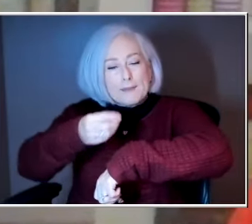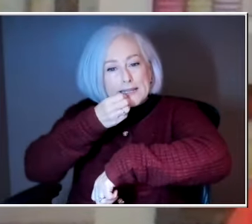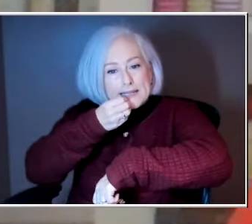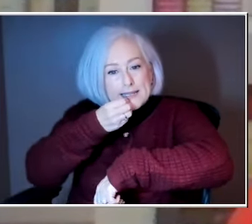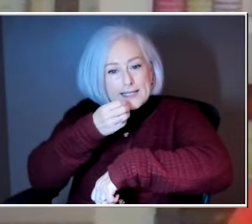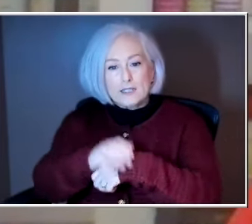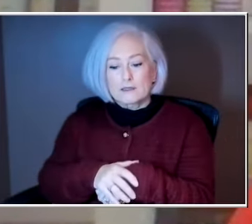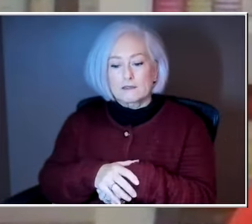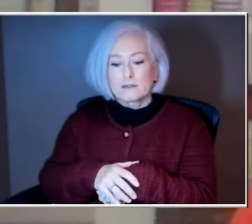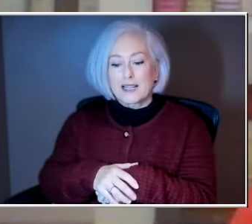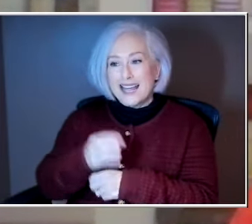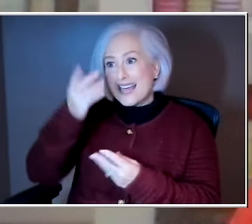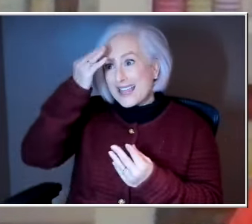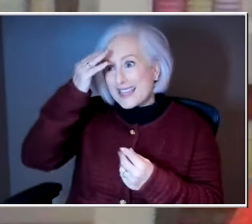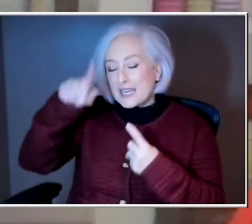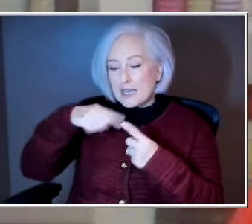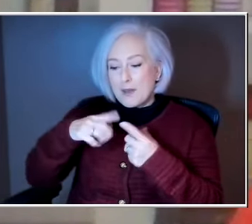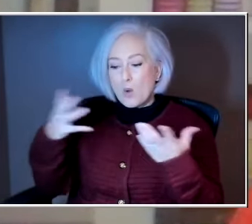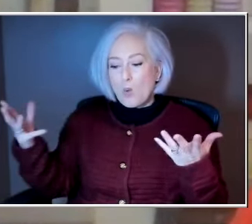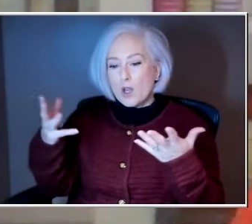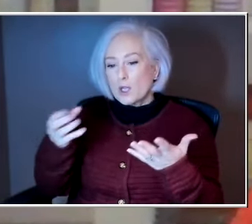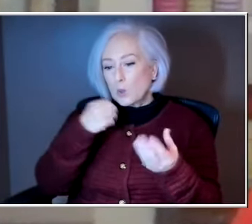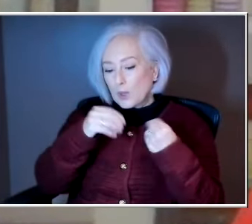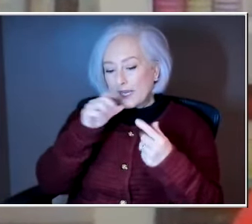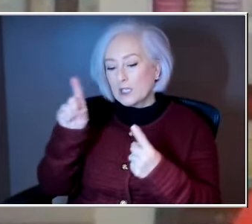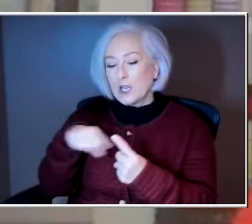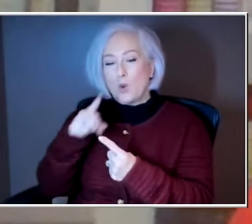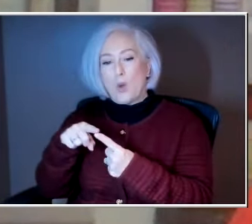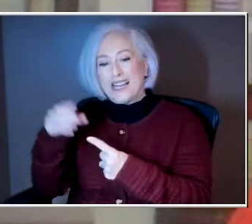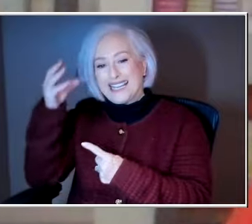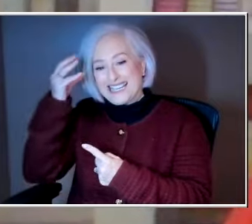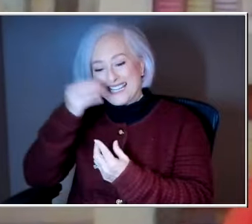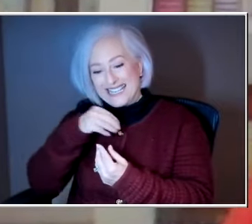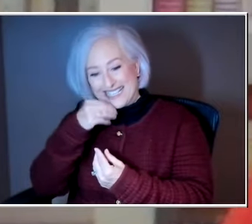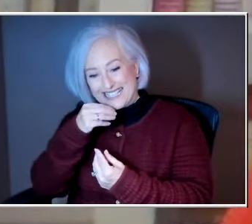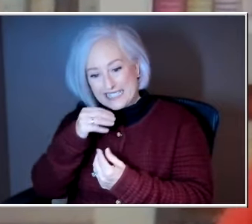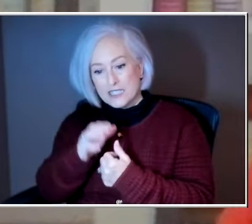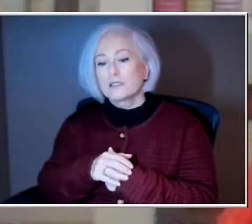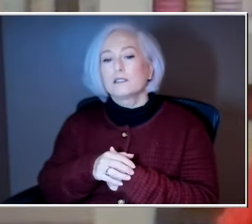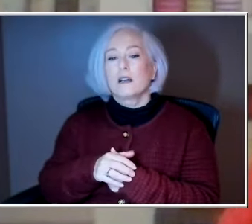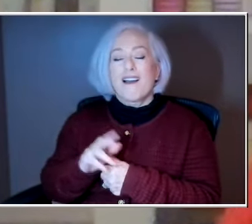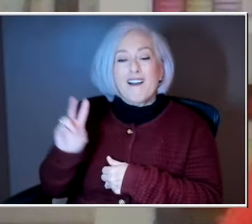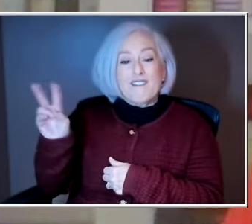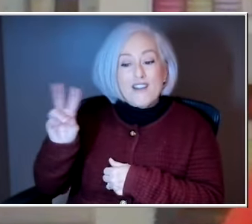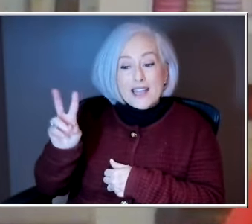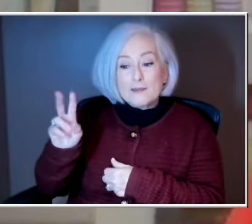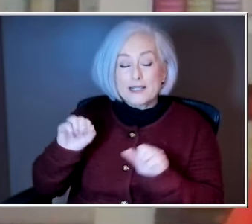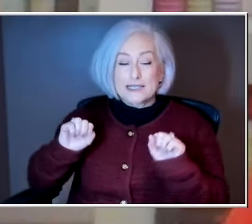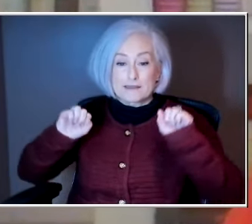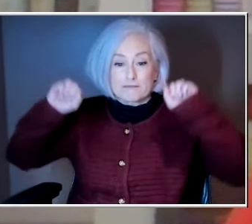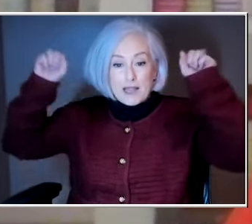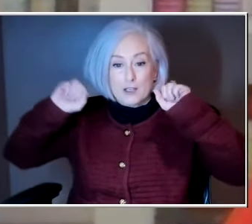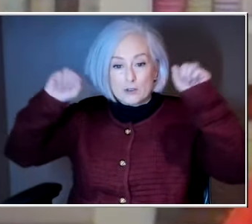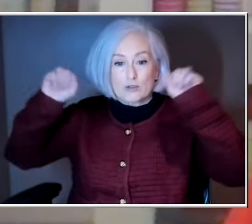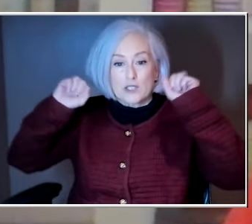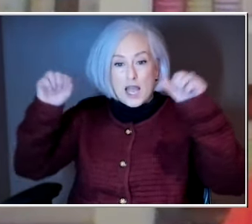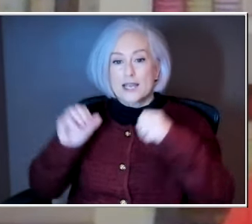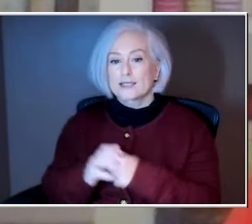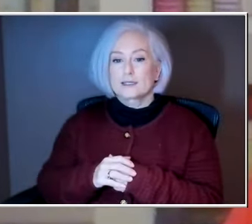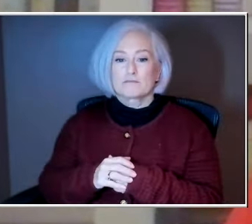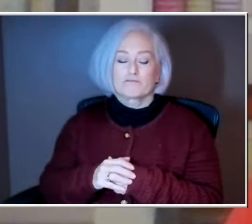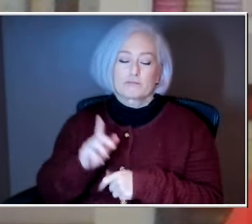then incorporating, multivitamin supplementation, and of course, exercise. Exercise can't be ignored.